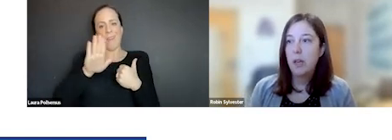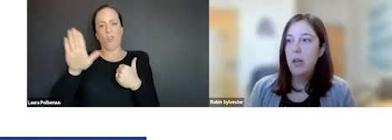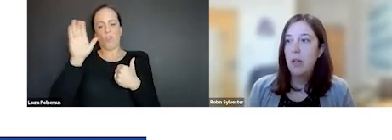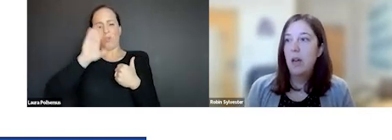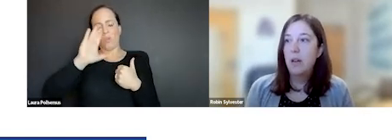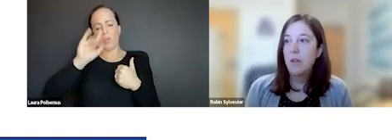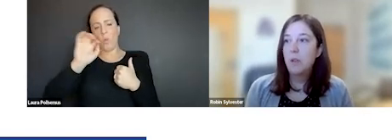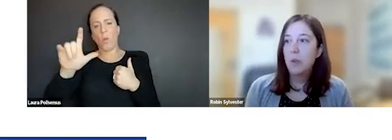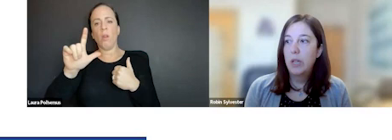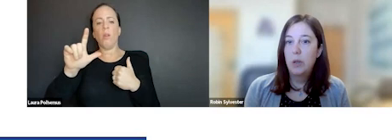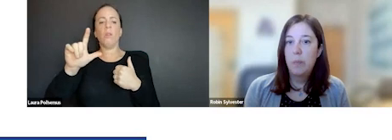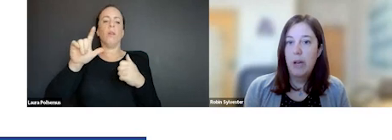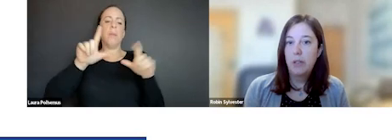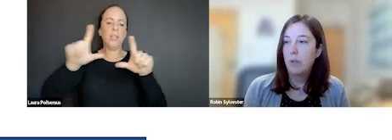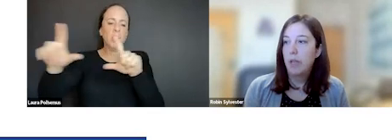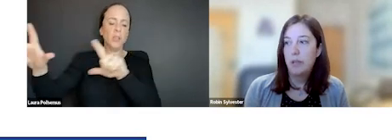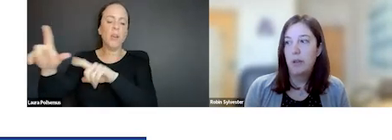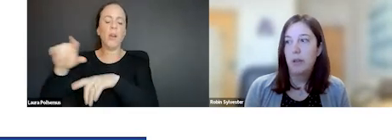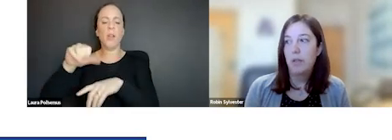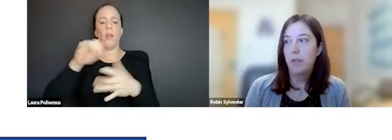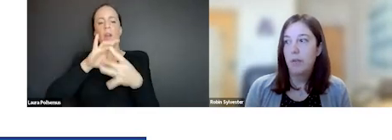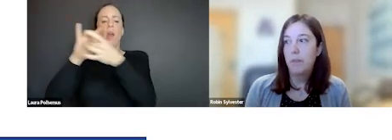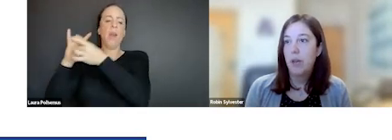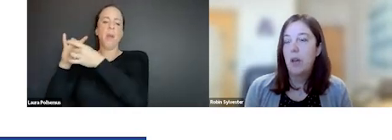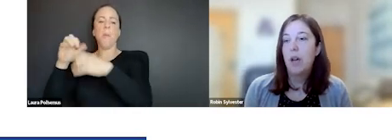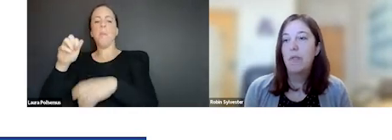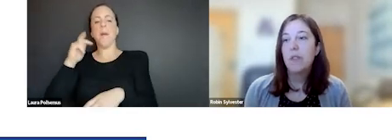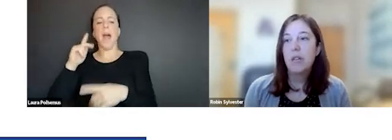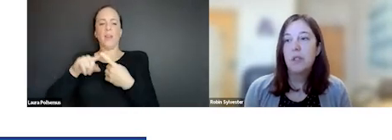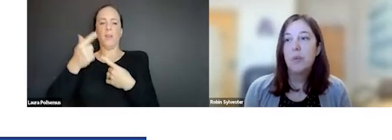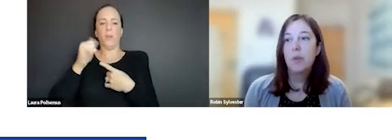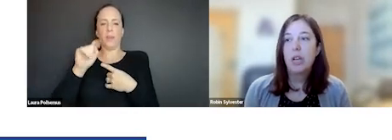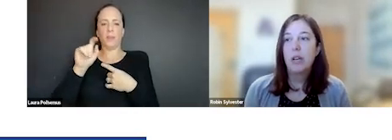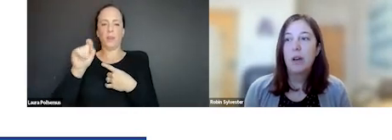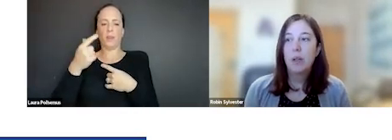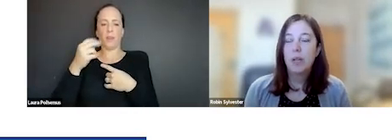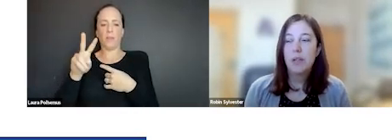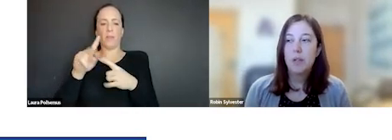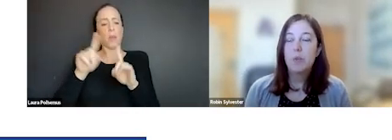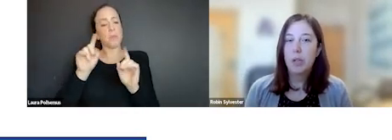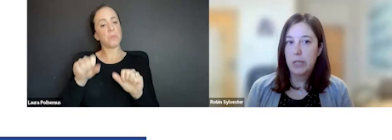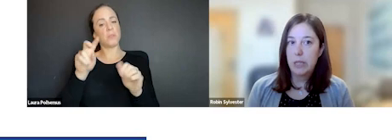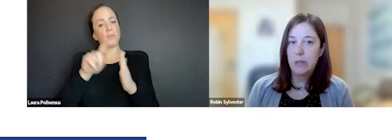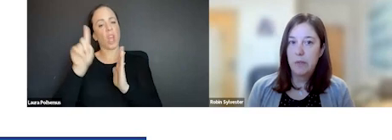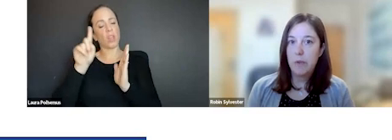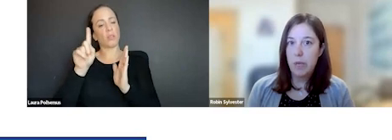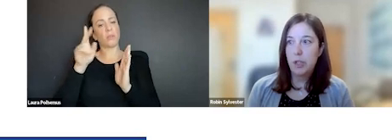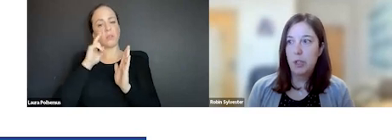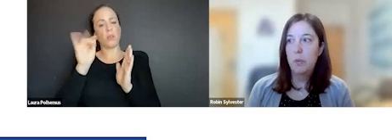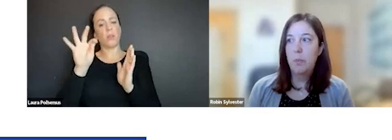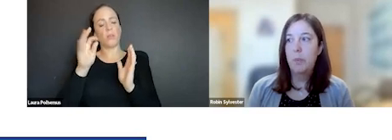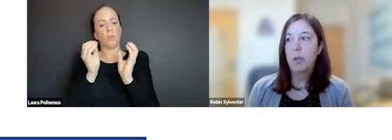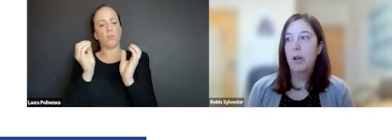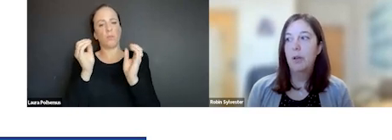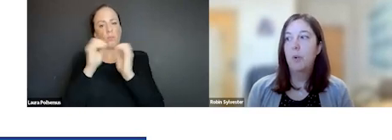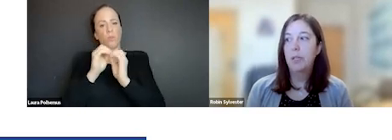pages, and others will link you back to grants.gov. However, the sites are worth checking out in case there is more extensive